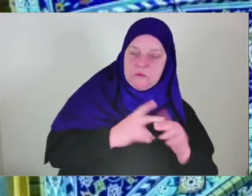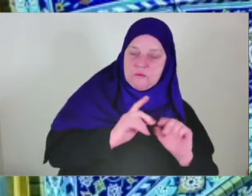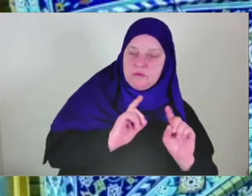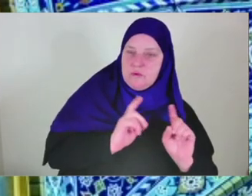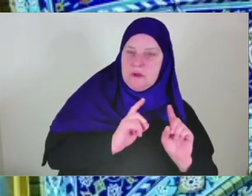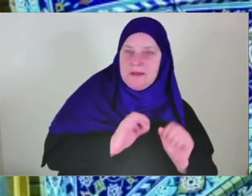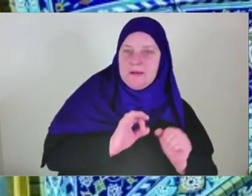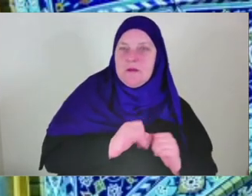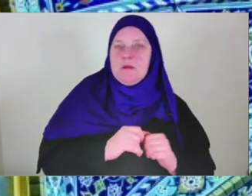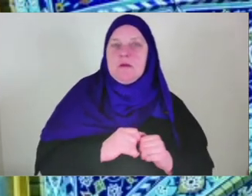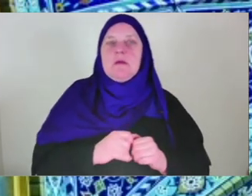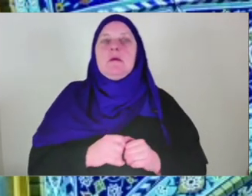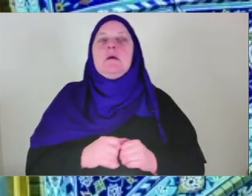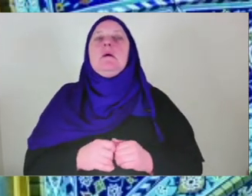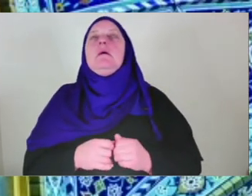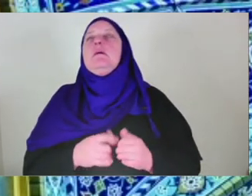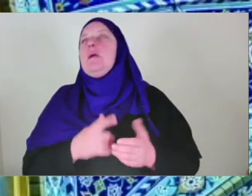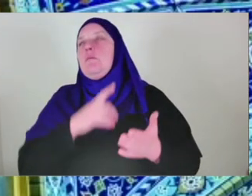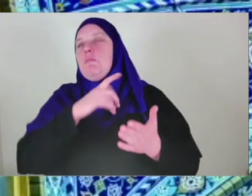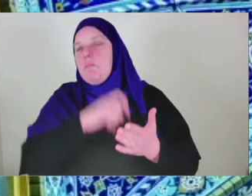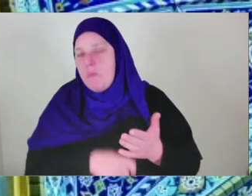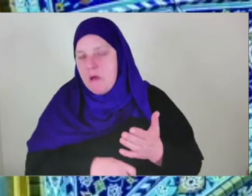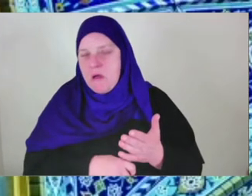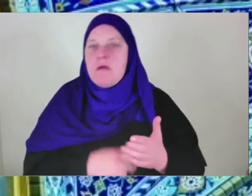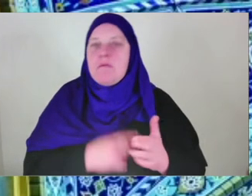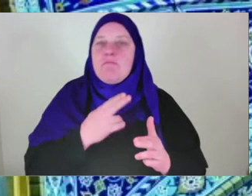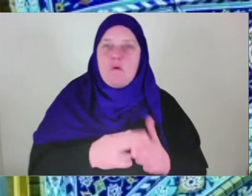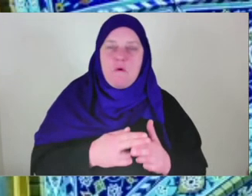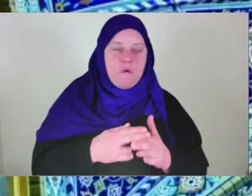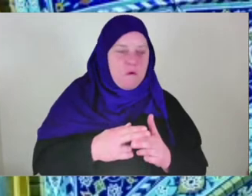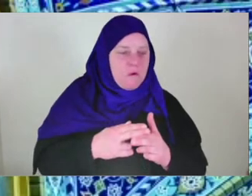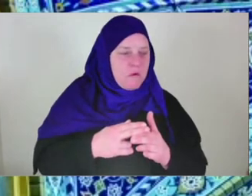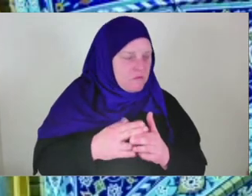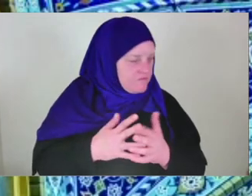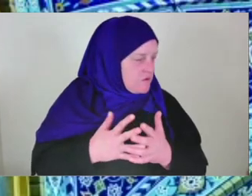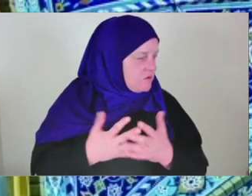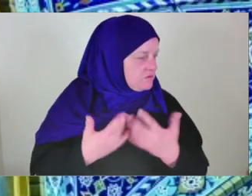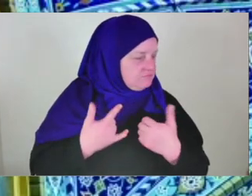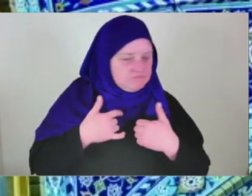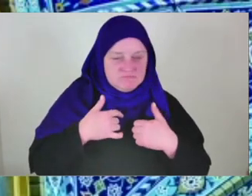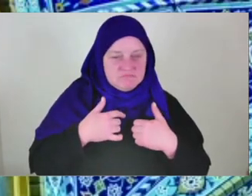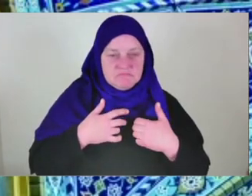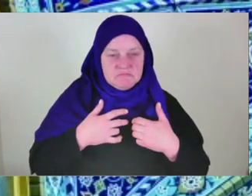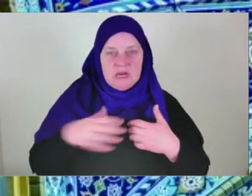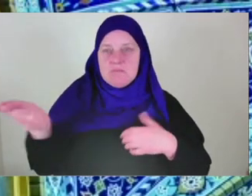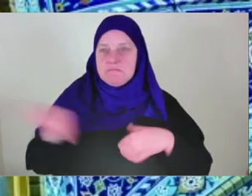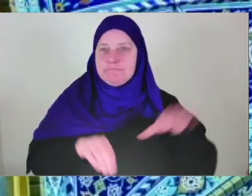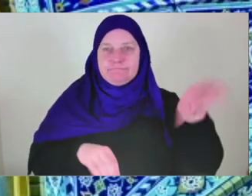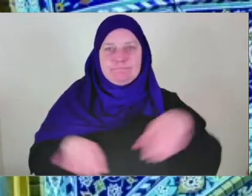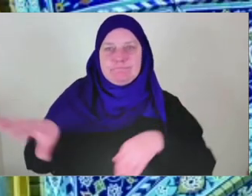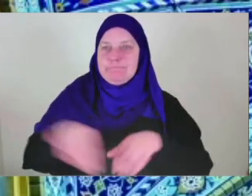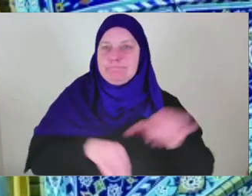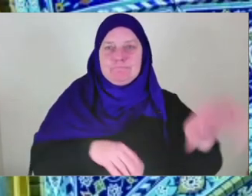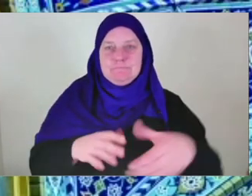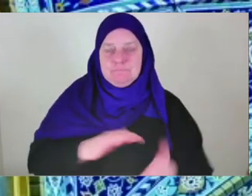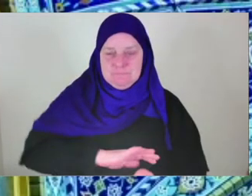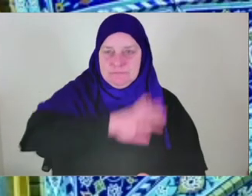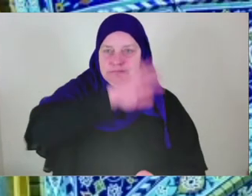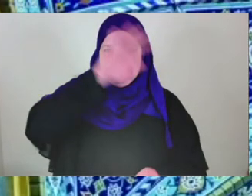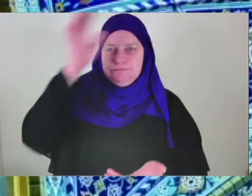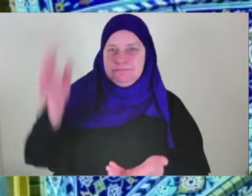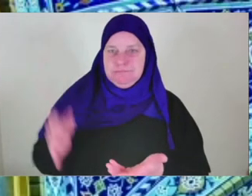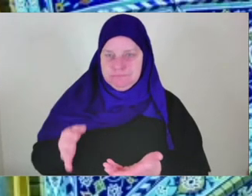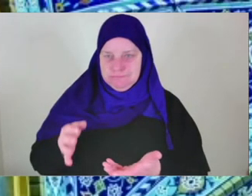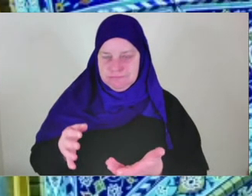shopping, fridge and freezers are food, pantries are food. When your khums here comes, also you need to go